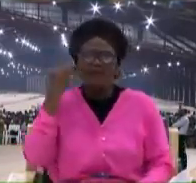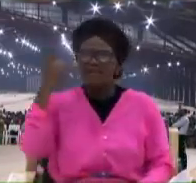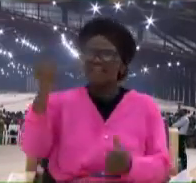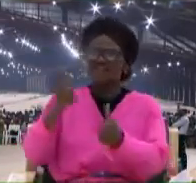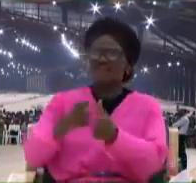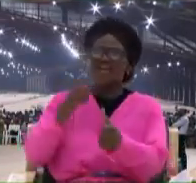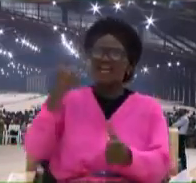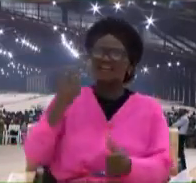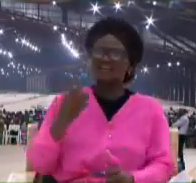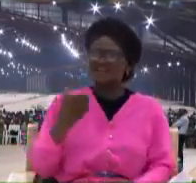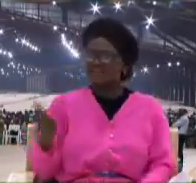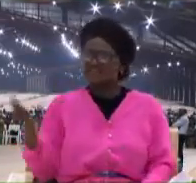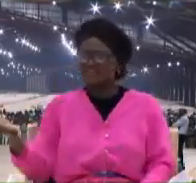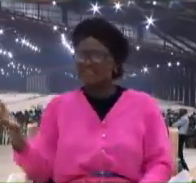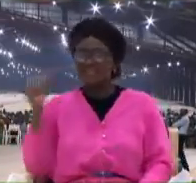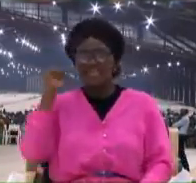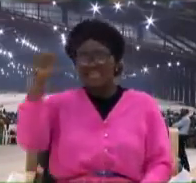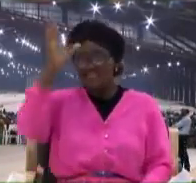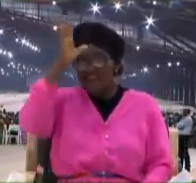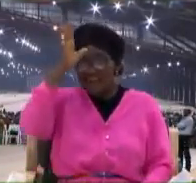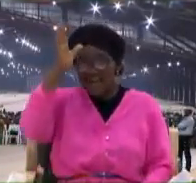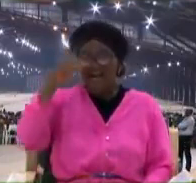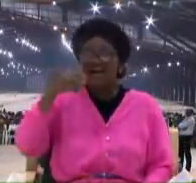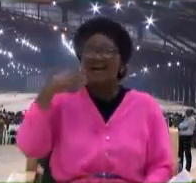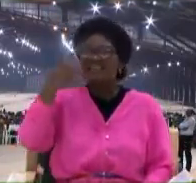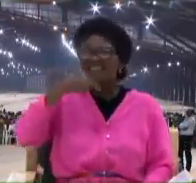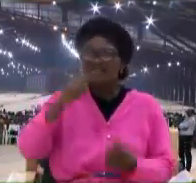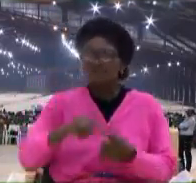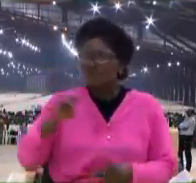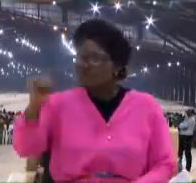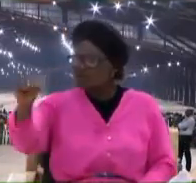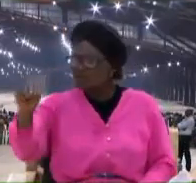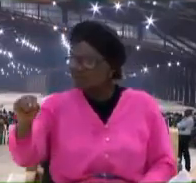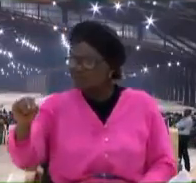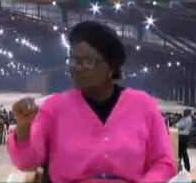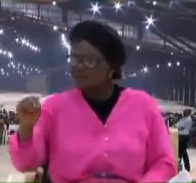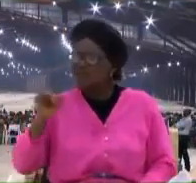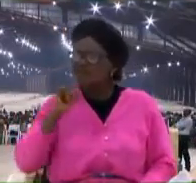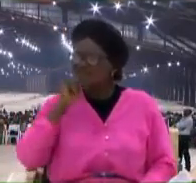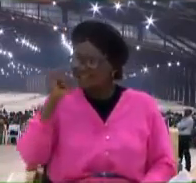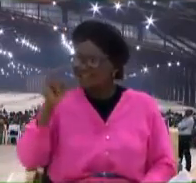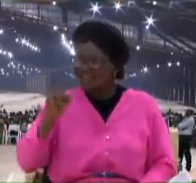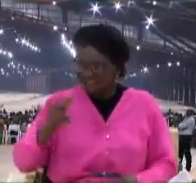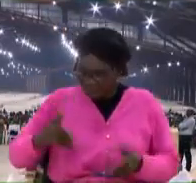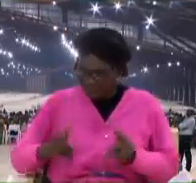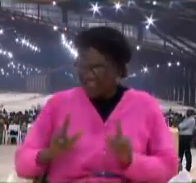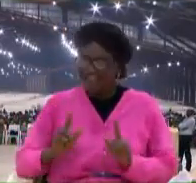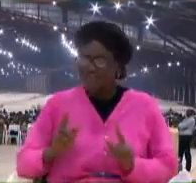the father said should be done is, "Let's have a party.